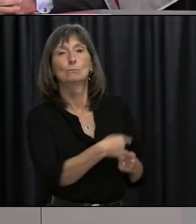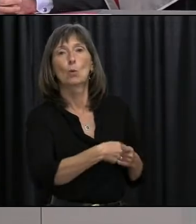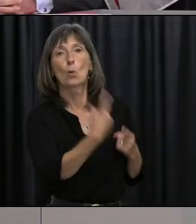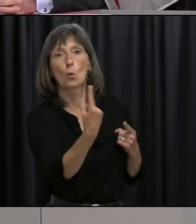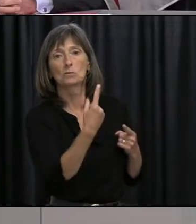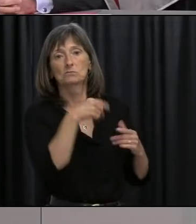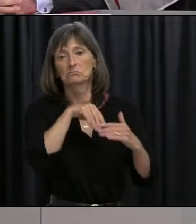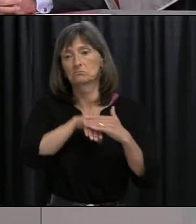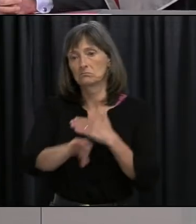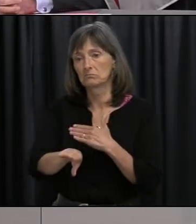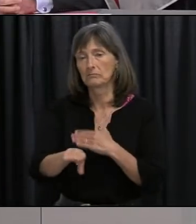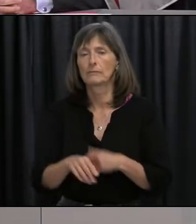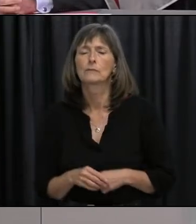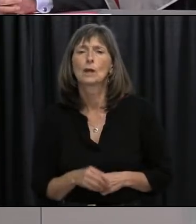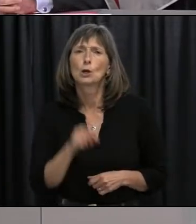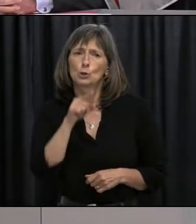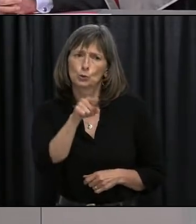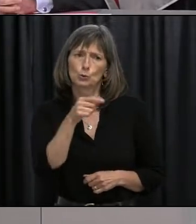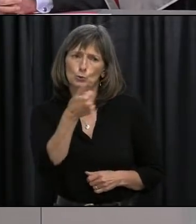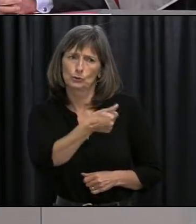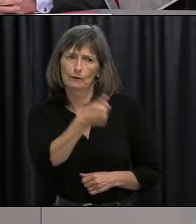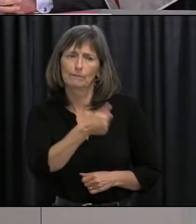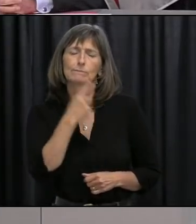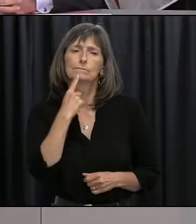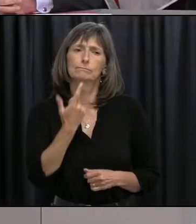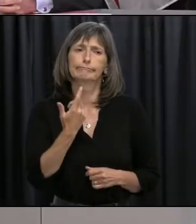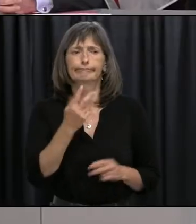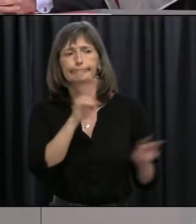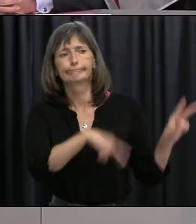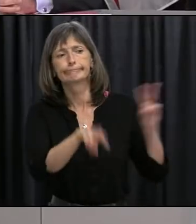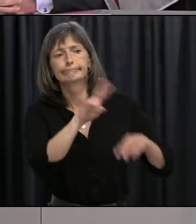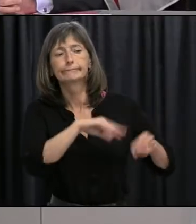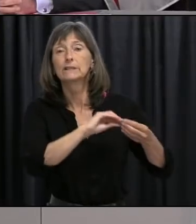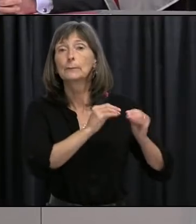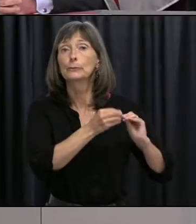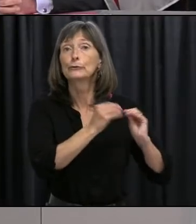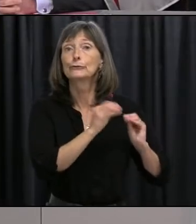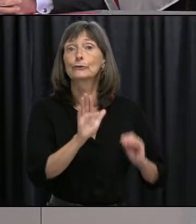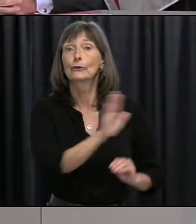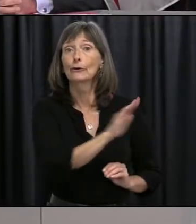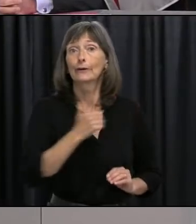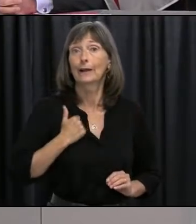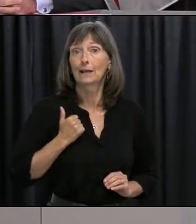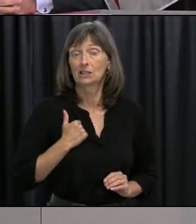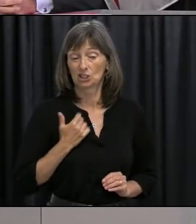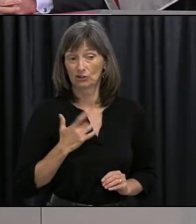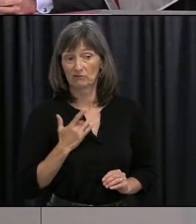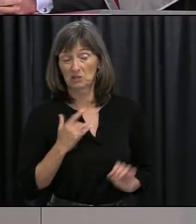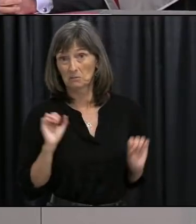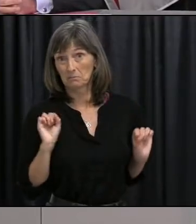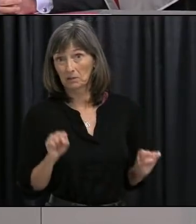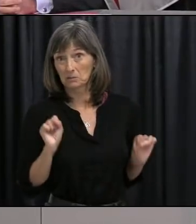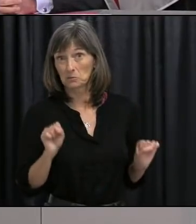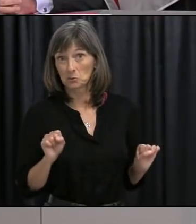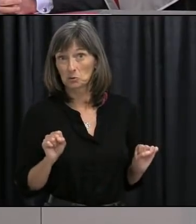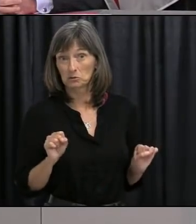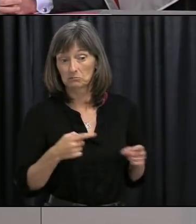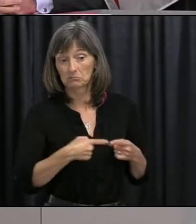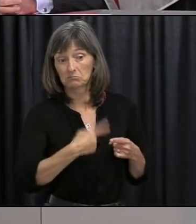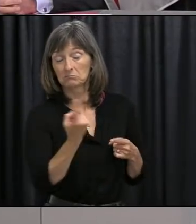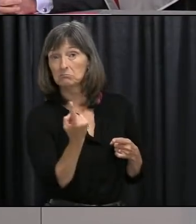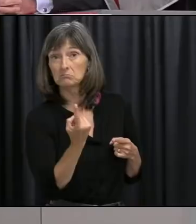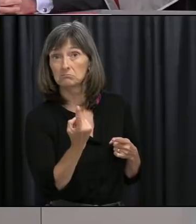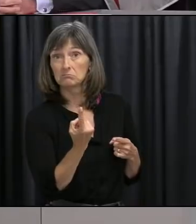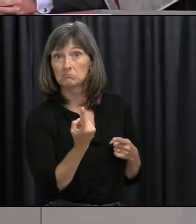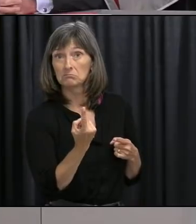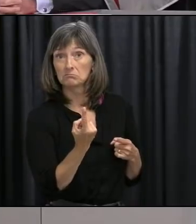of the disease elsewhere in the country. Do you think it's realistic that a week and a half from now that epidemiology could be to the point where the risk remains low